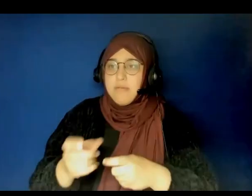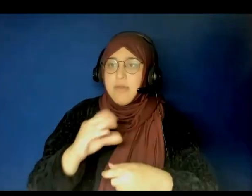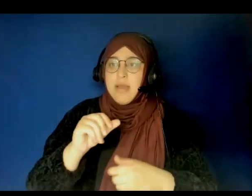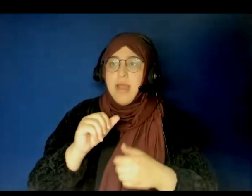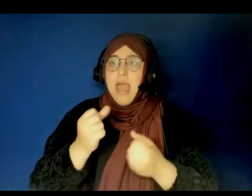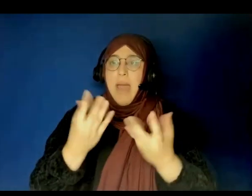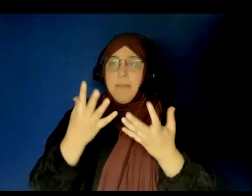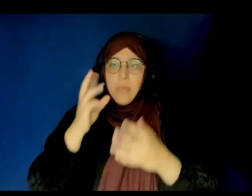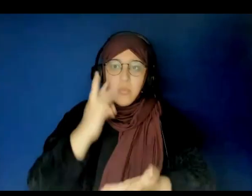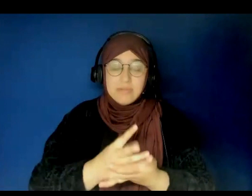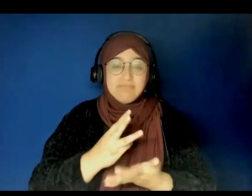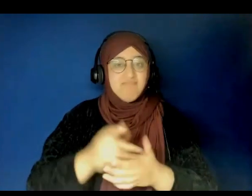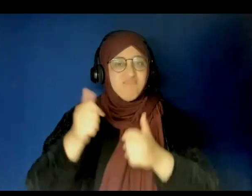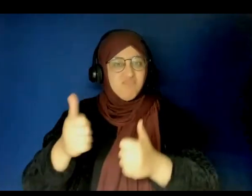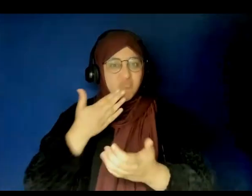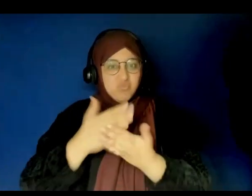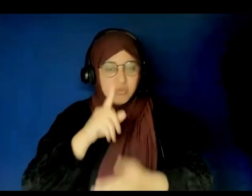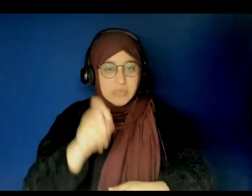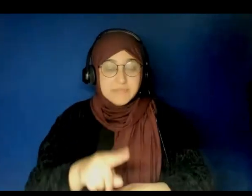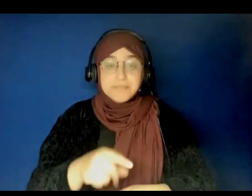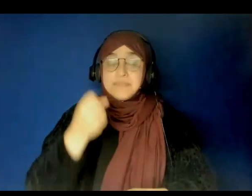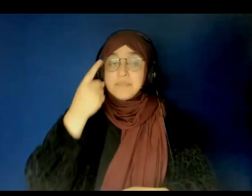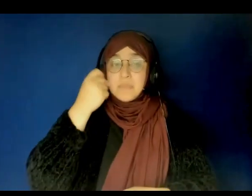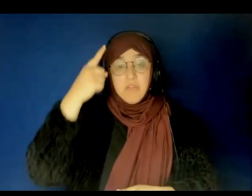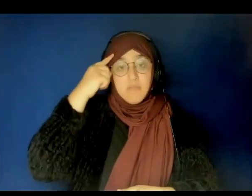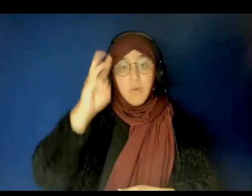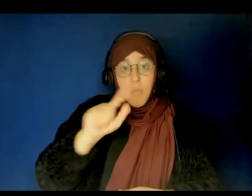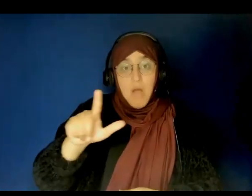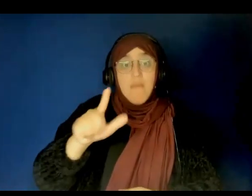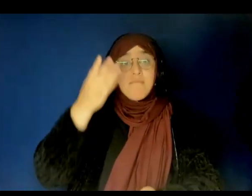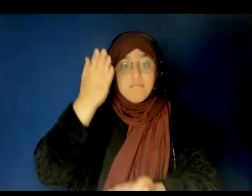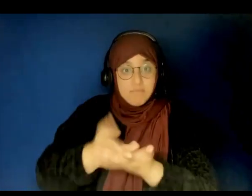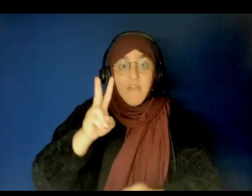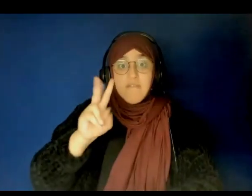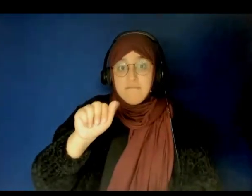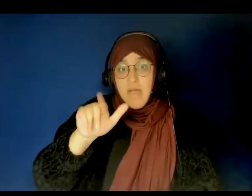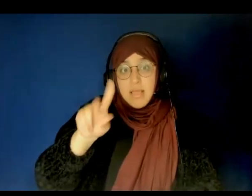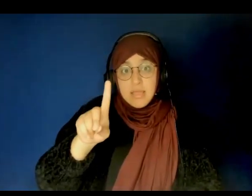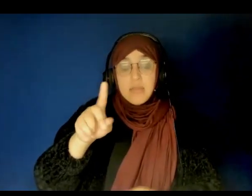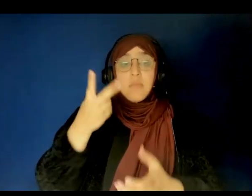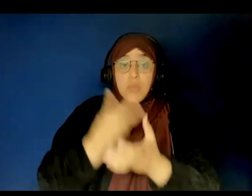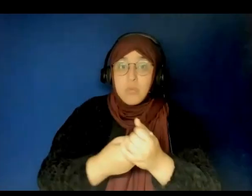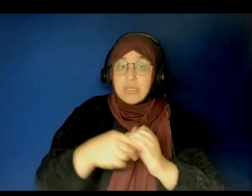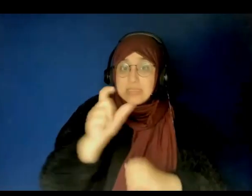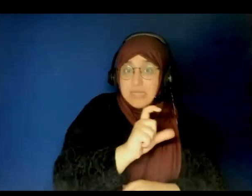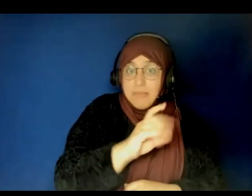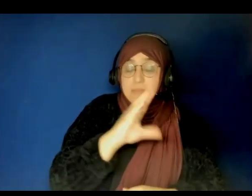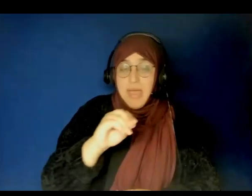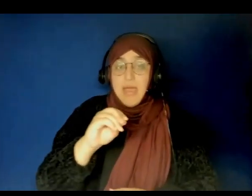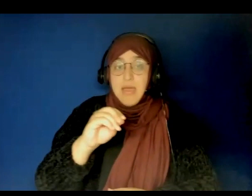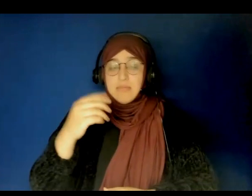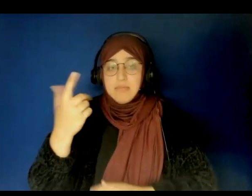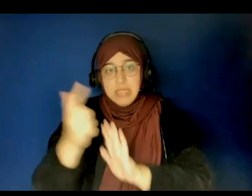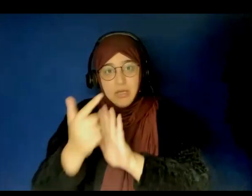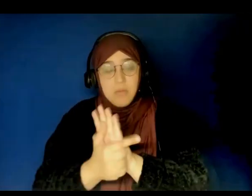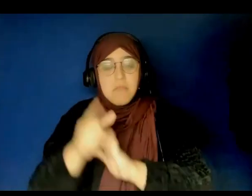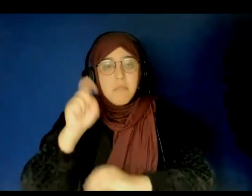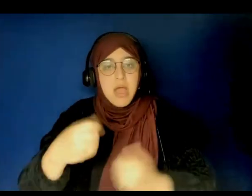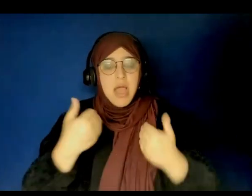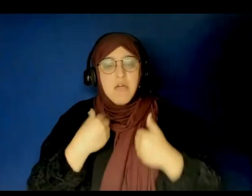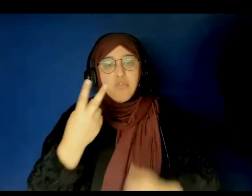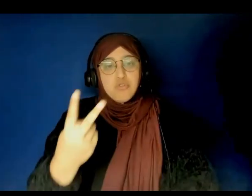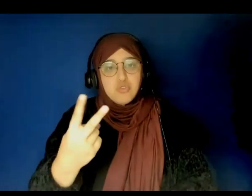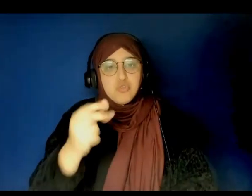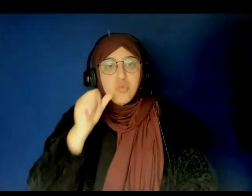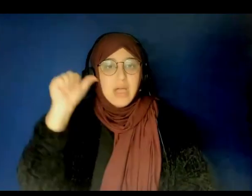So for a will to be valid, both Islamically and legally, it needs two adult witnesses. There must be two